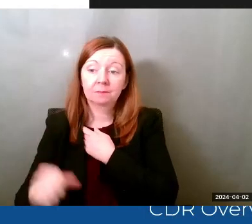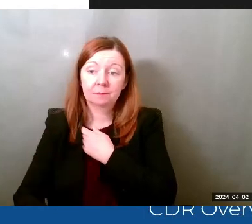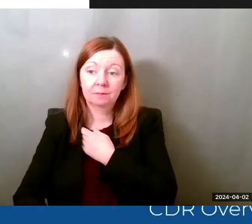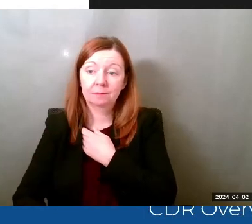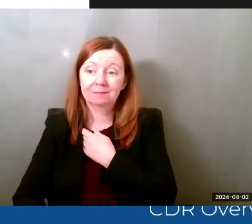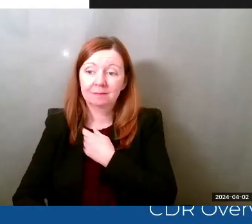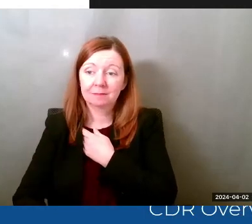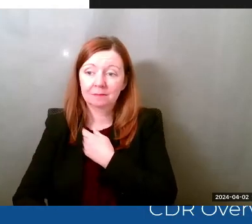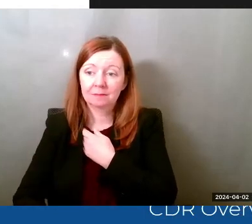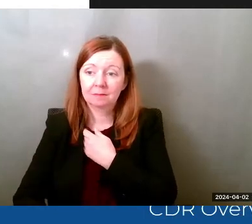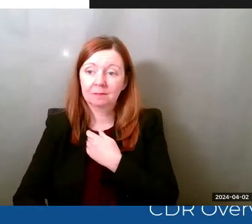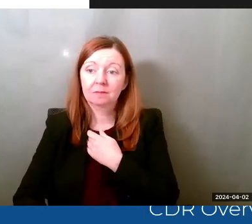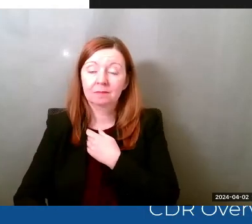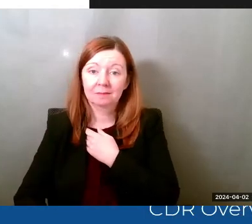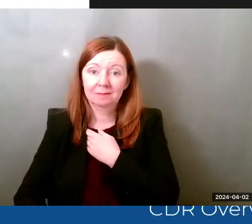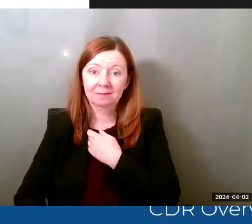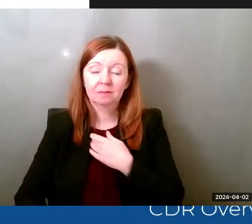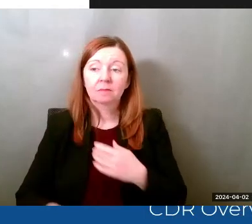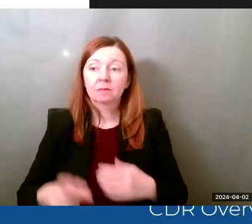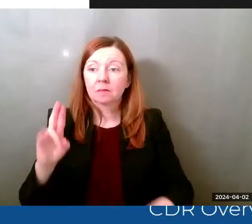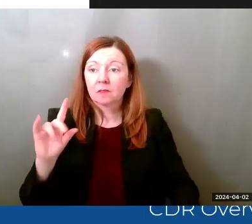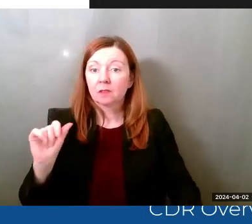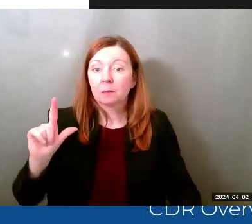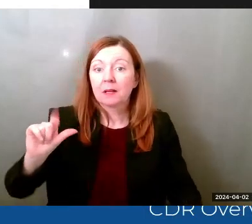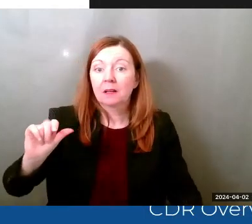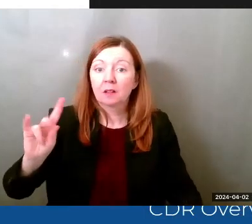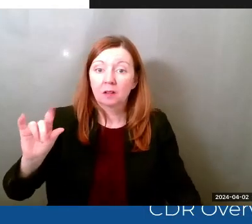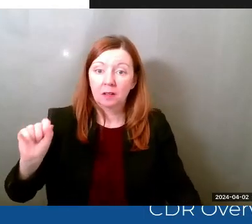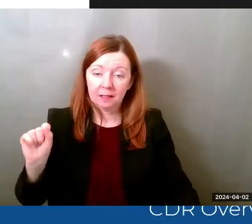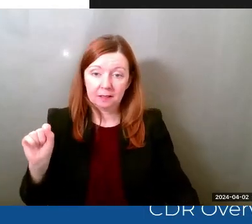please state your name. Hi, thank you. It's Rebecca Larkins.